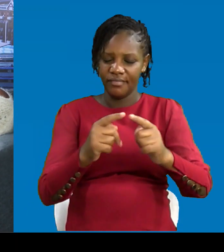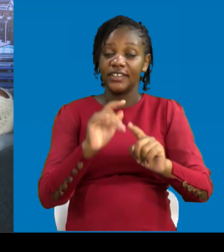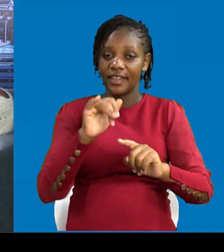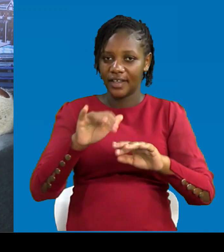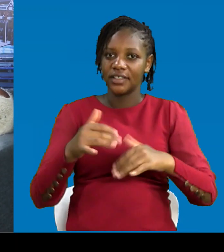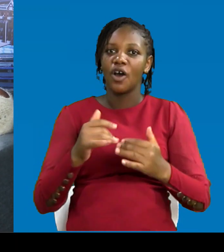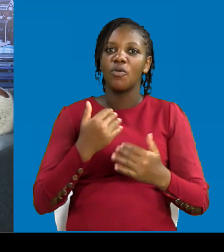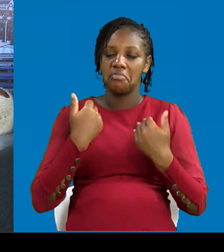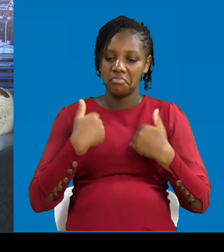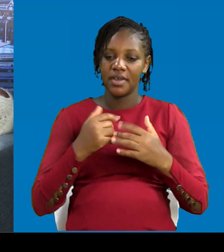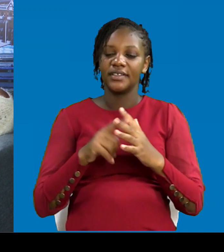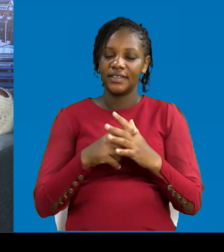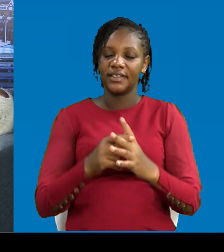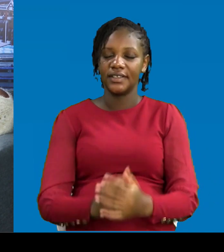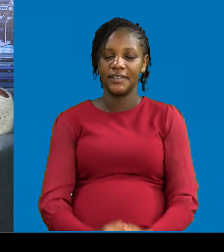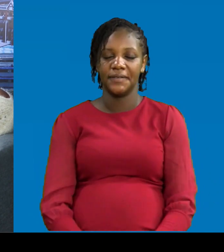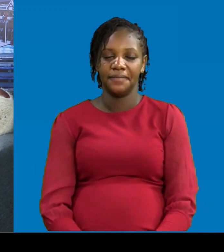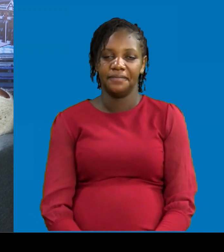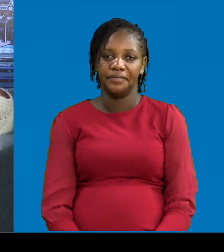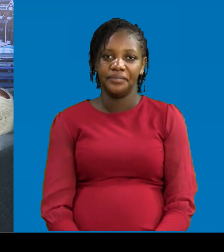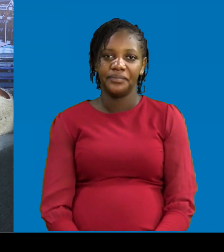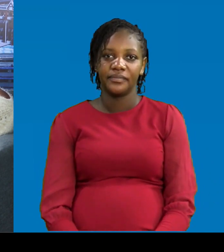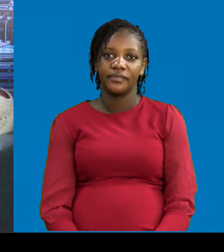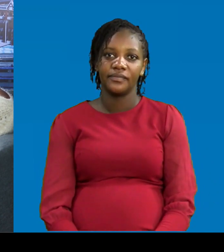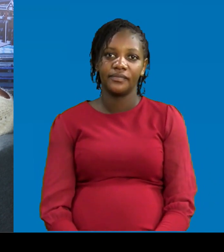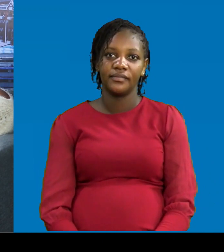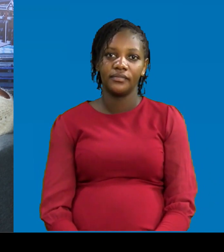found myself where I am. Wow, that is